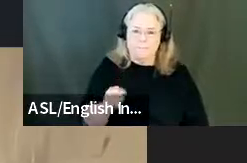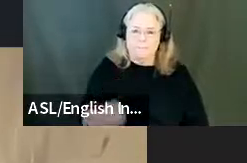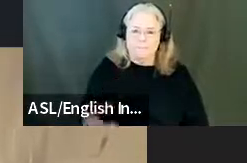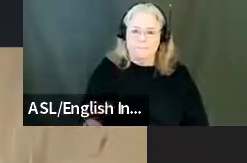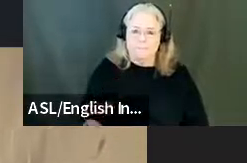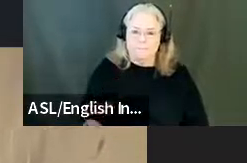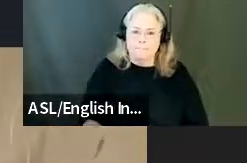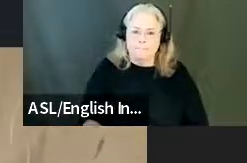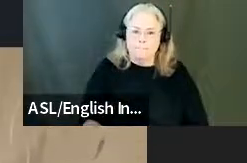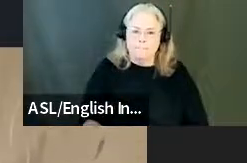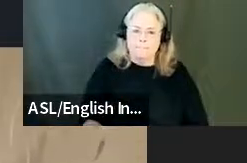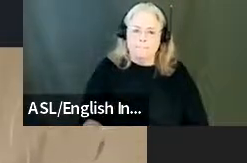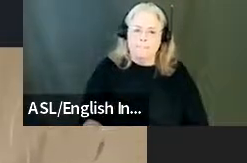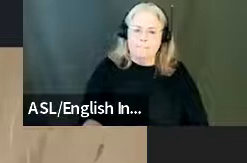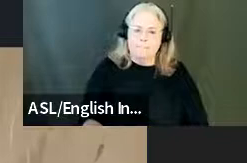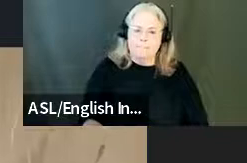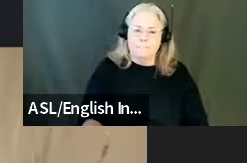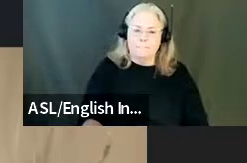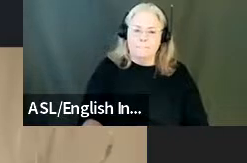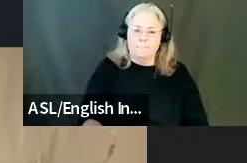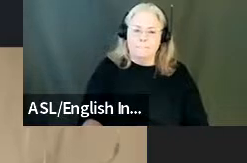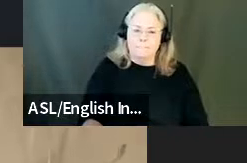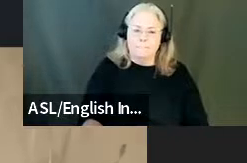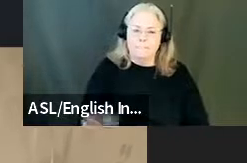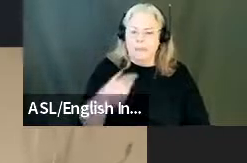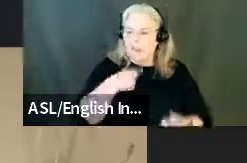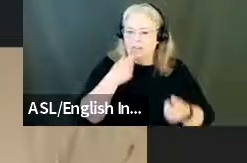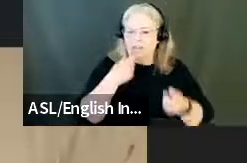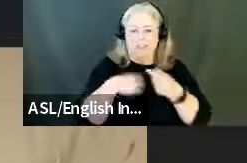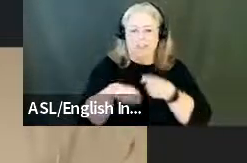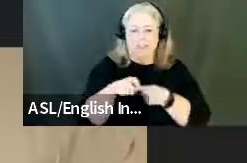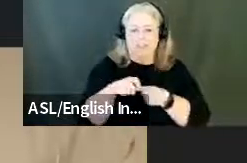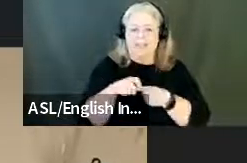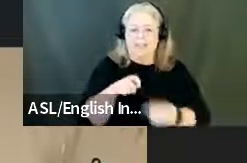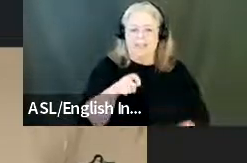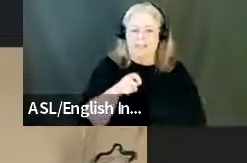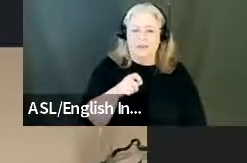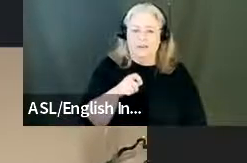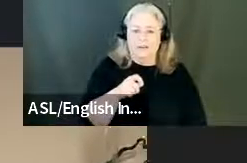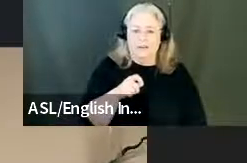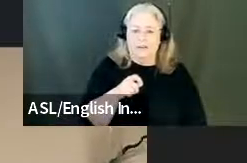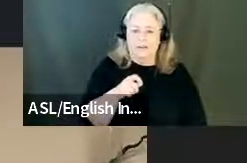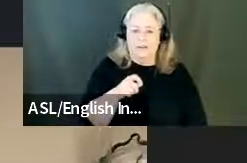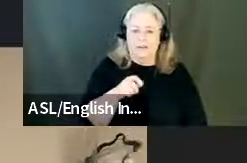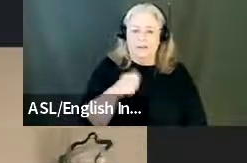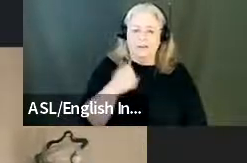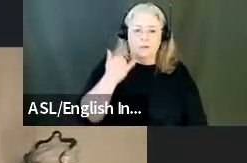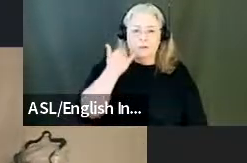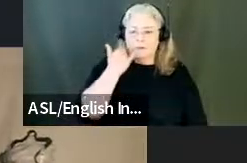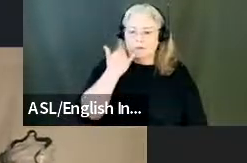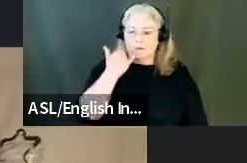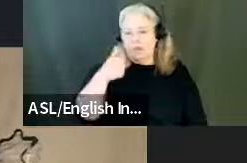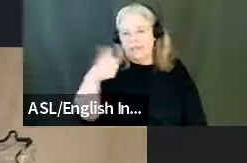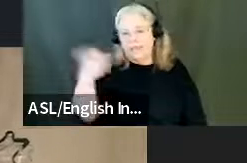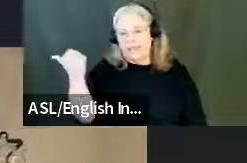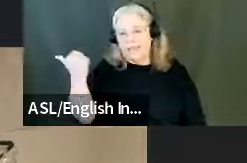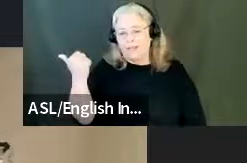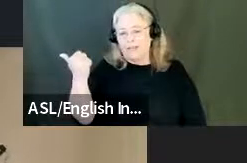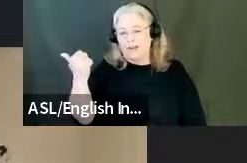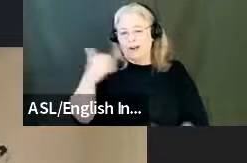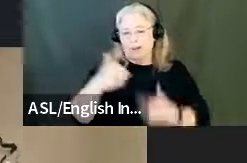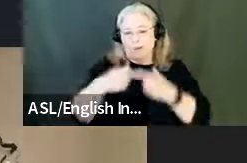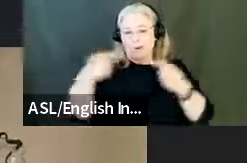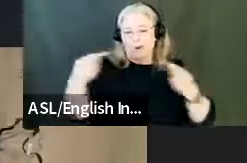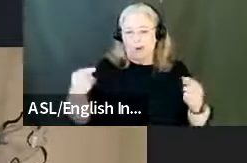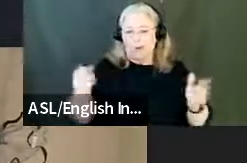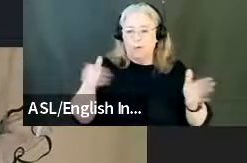I just found these little, I can change right here. The phone's sitting across the room on the table, so I'm just